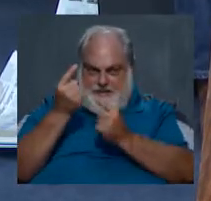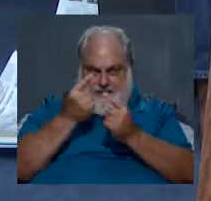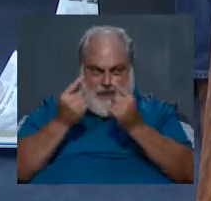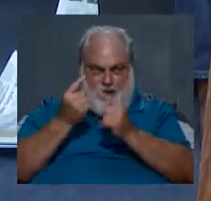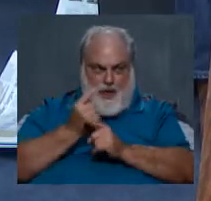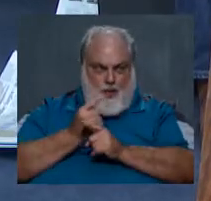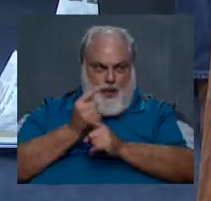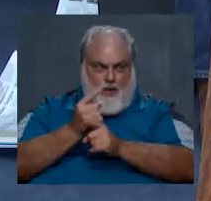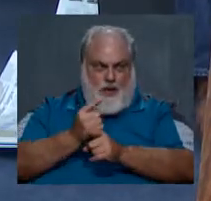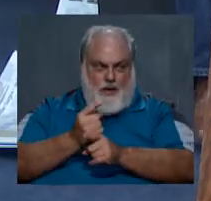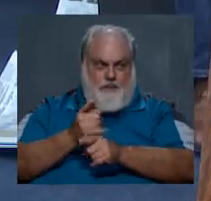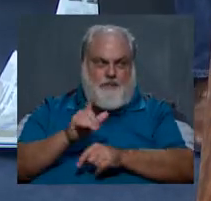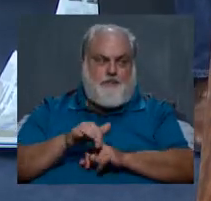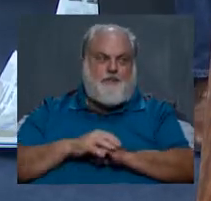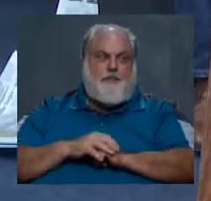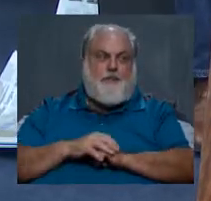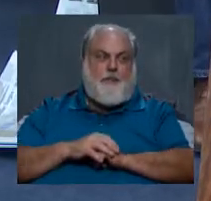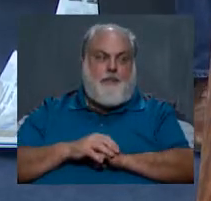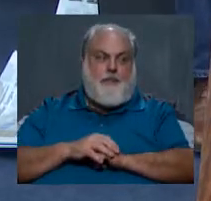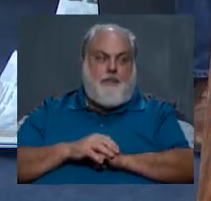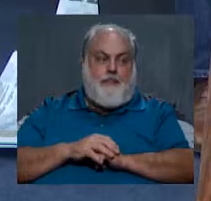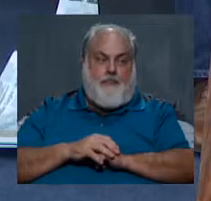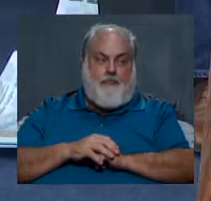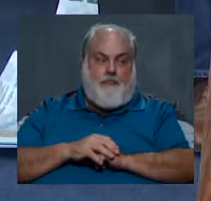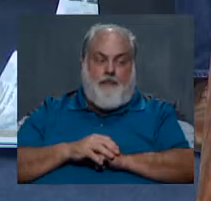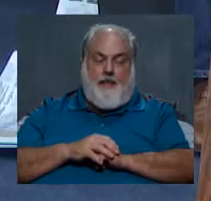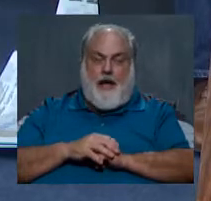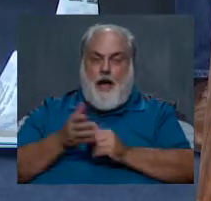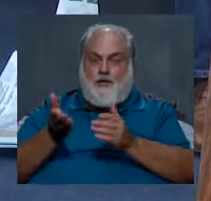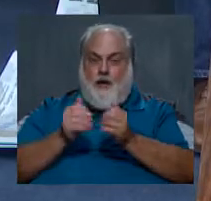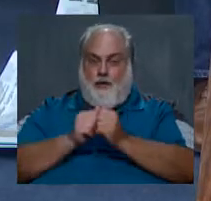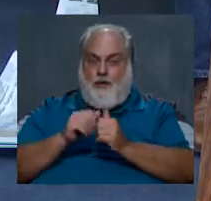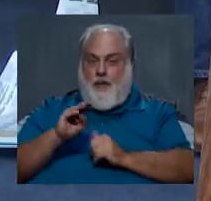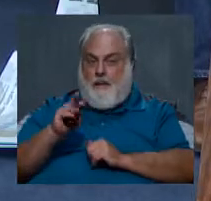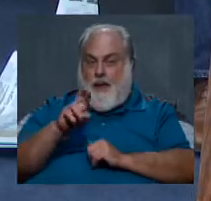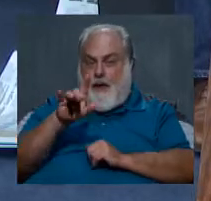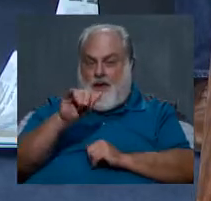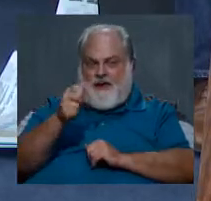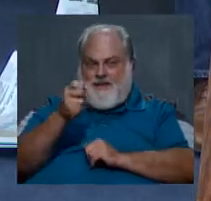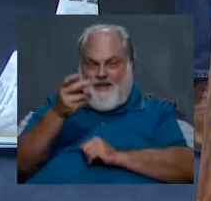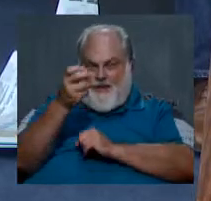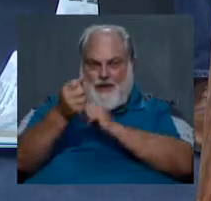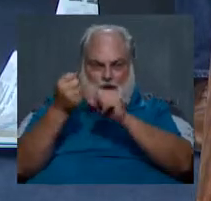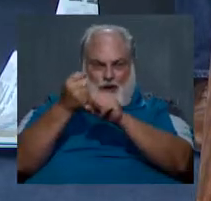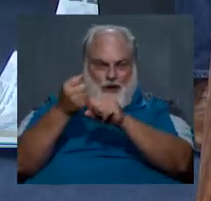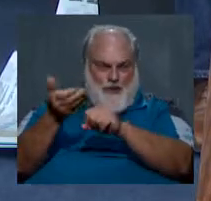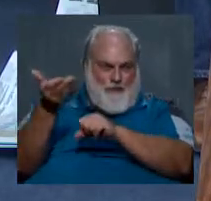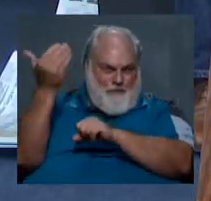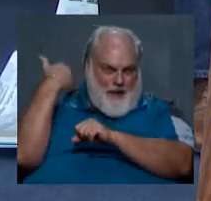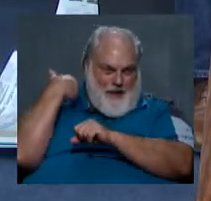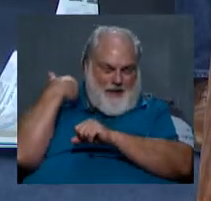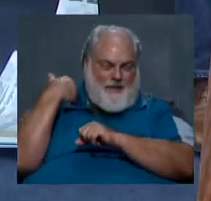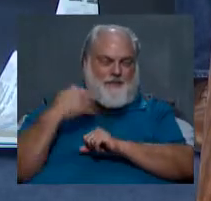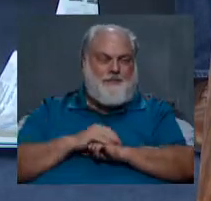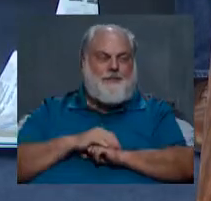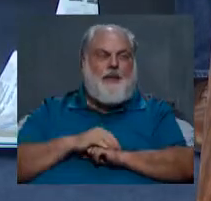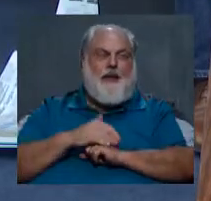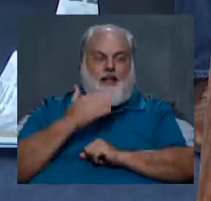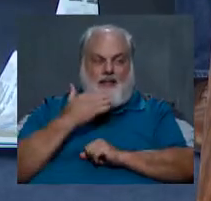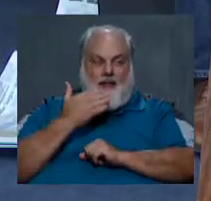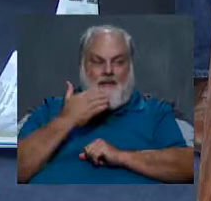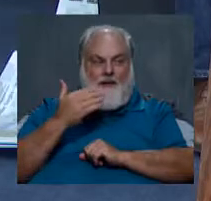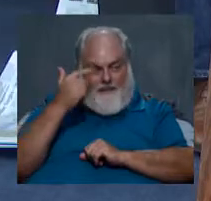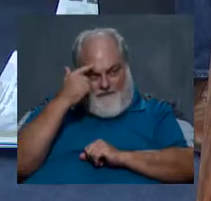on a regular basis. I served with Mr. Barry a few years back. Thank you for